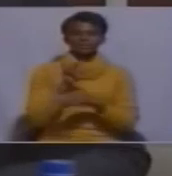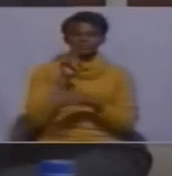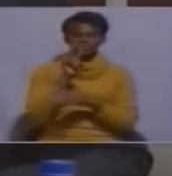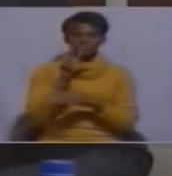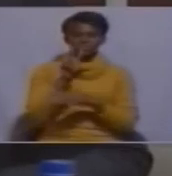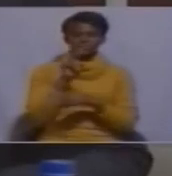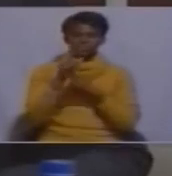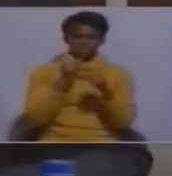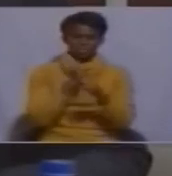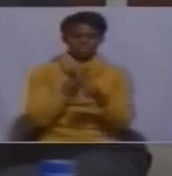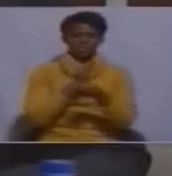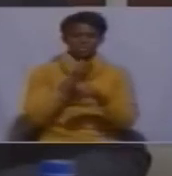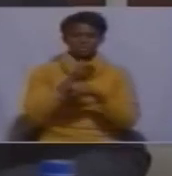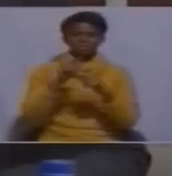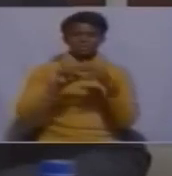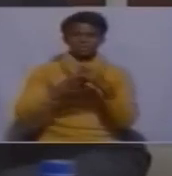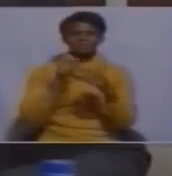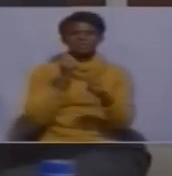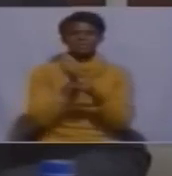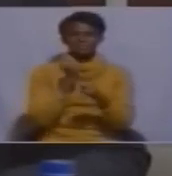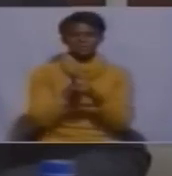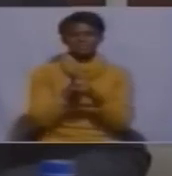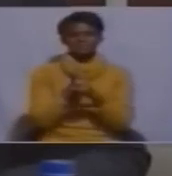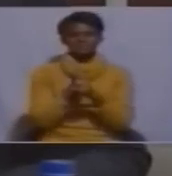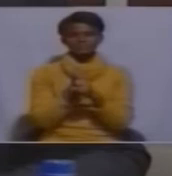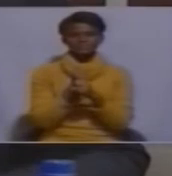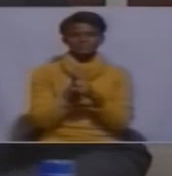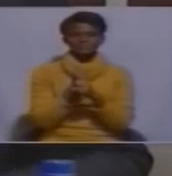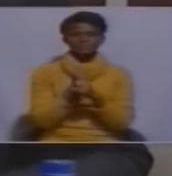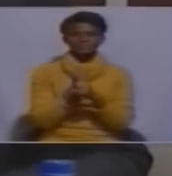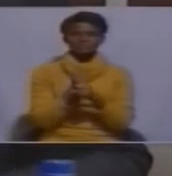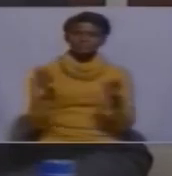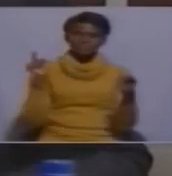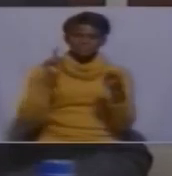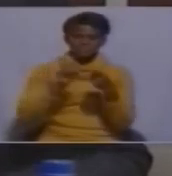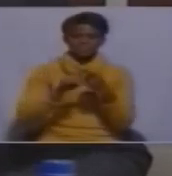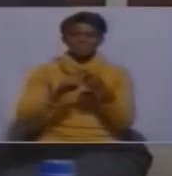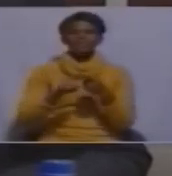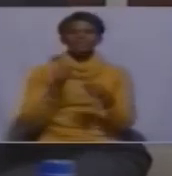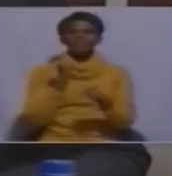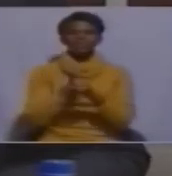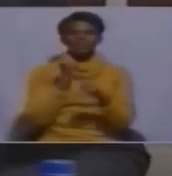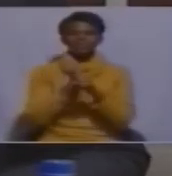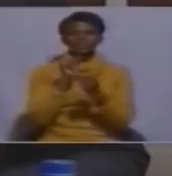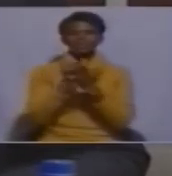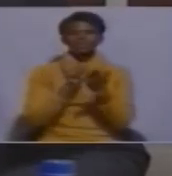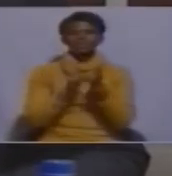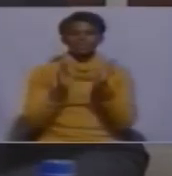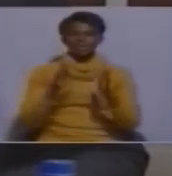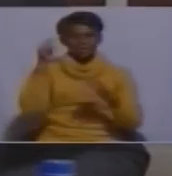into practice, up to about the time I was appointed Attorney General, when by that time I